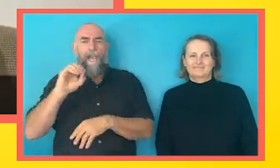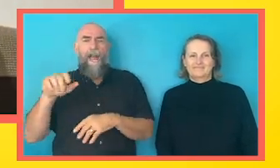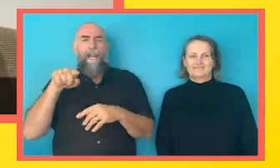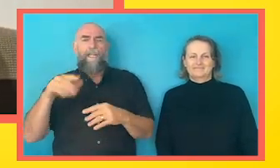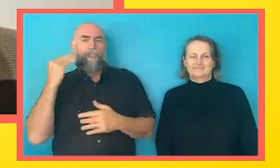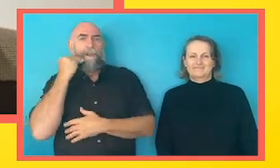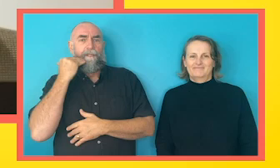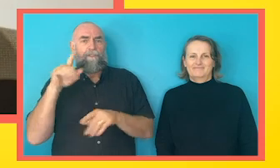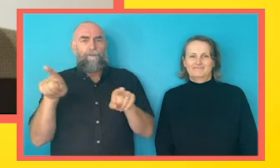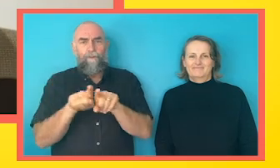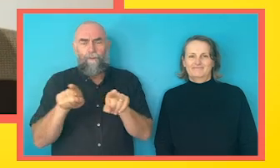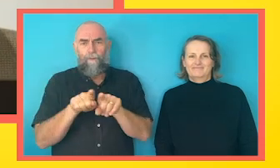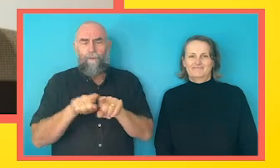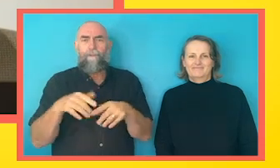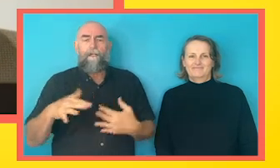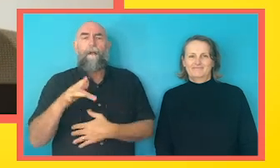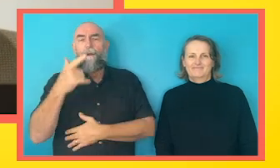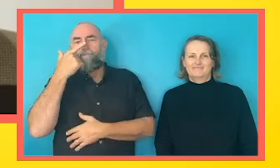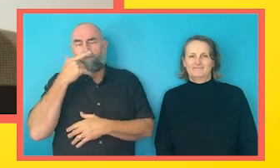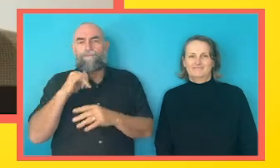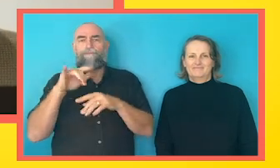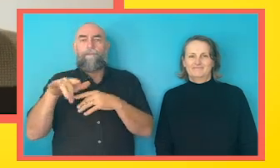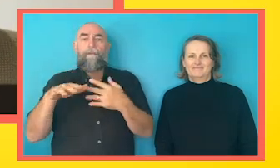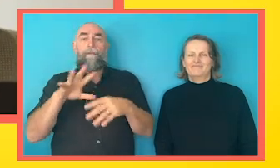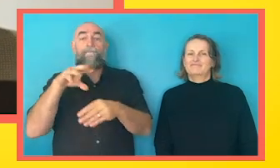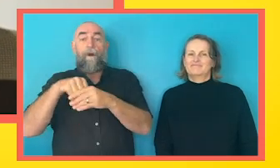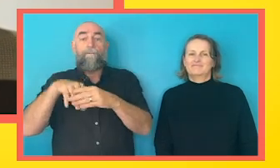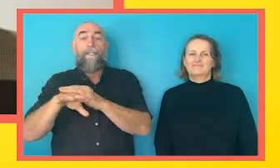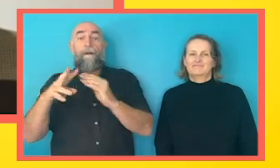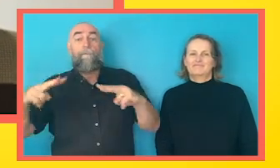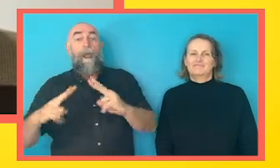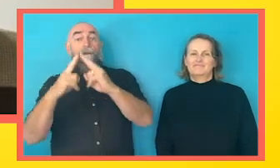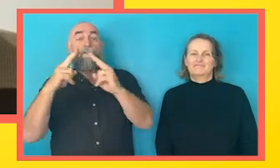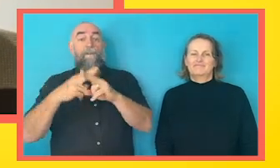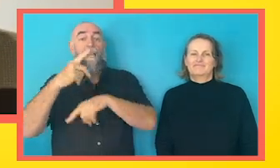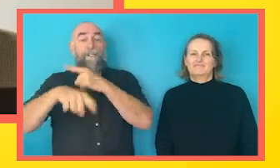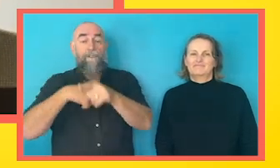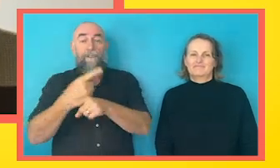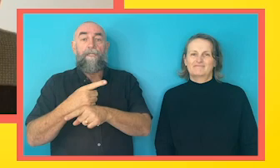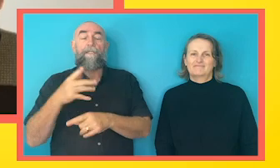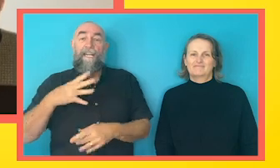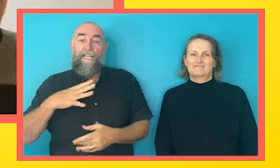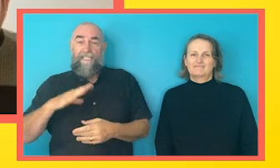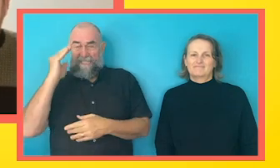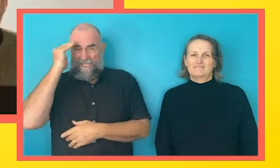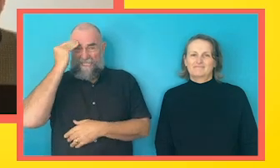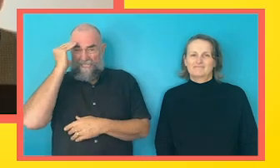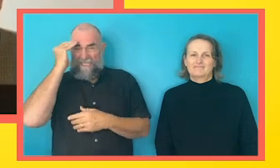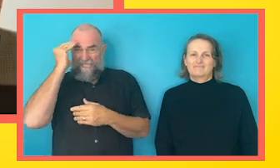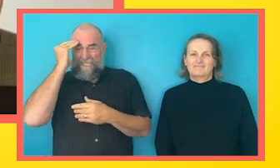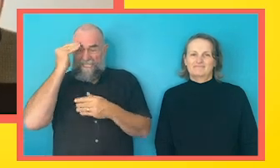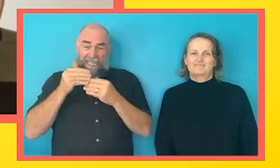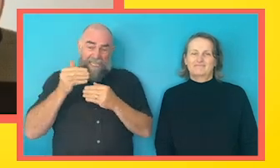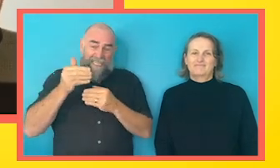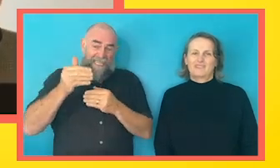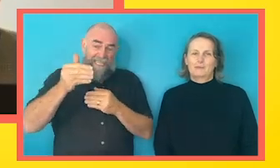That means that they didn't get direct qualifying through Paris next year, and they will have to maintain their form all the way through the year to get qualification